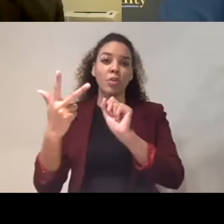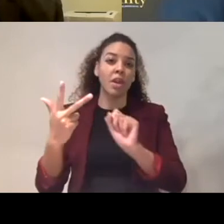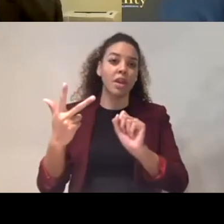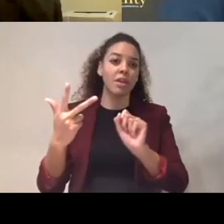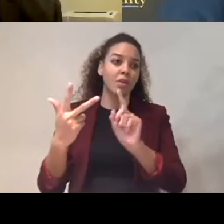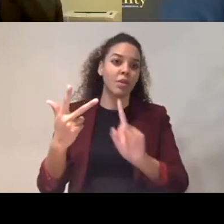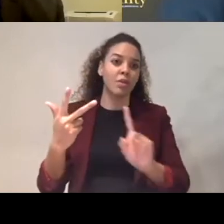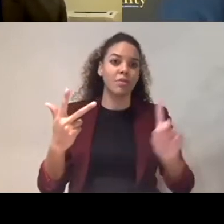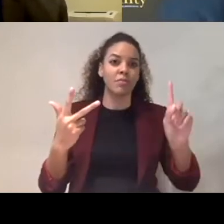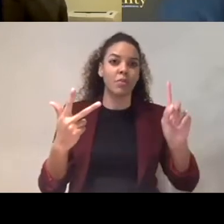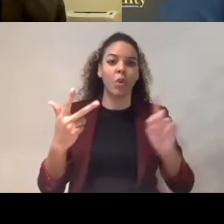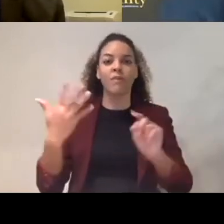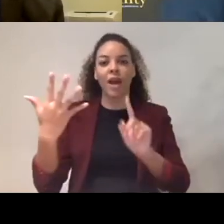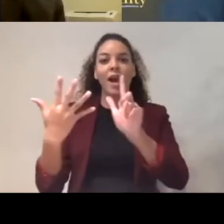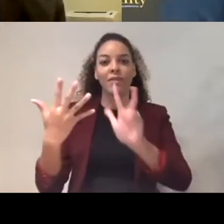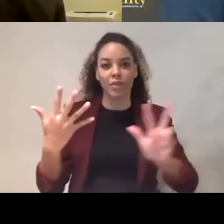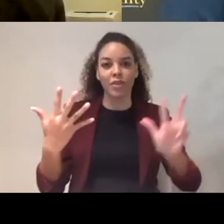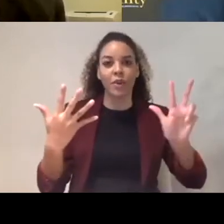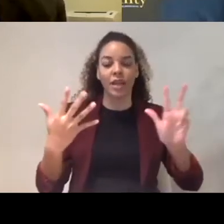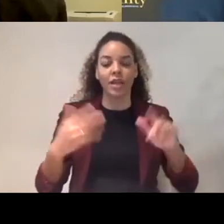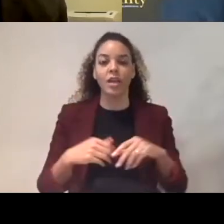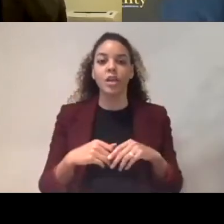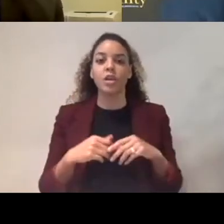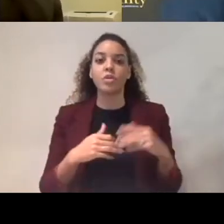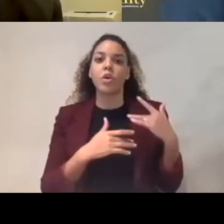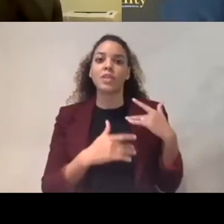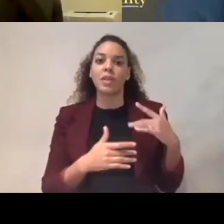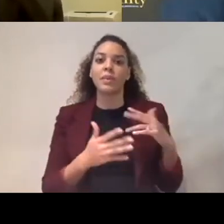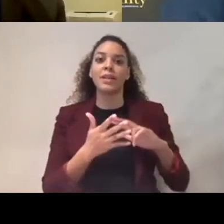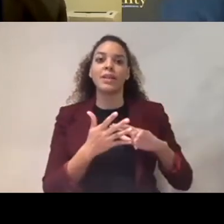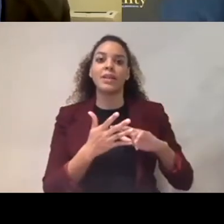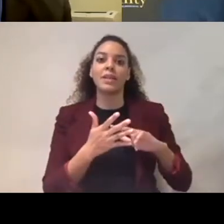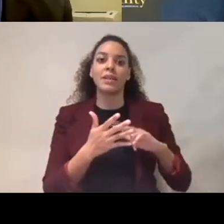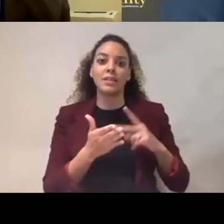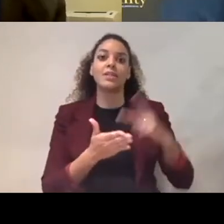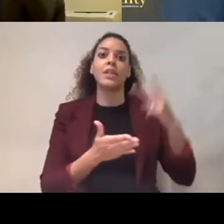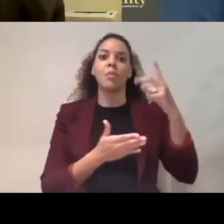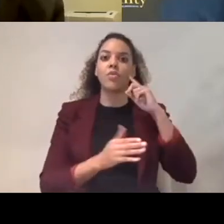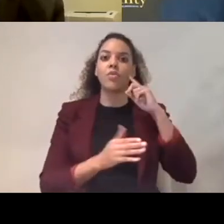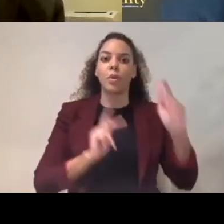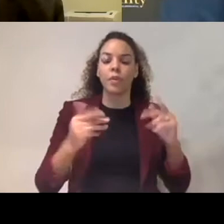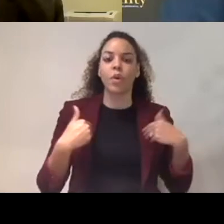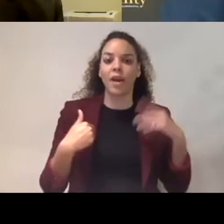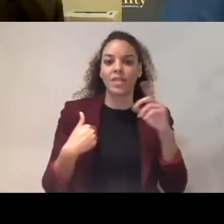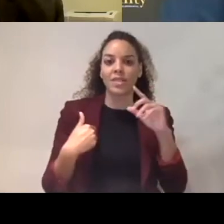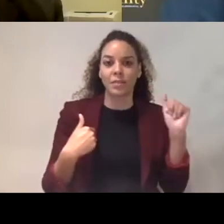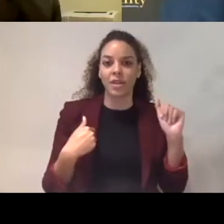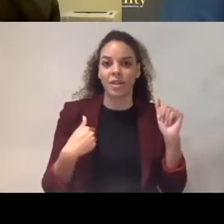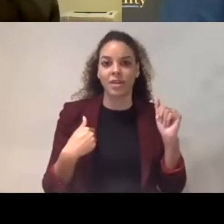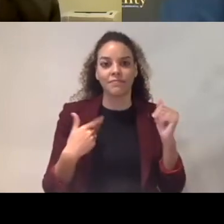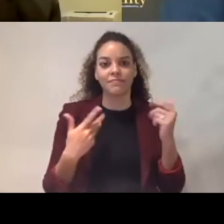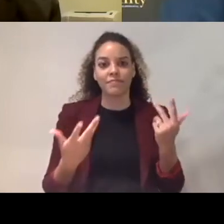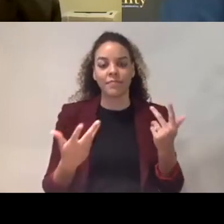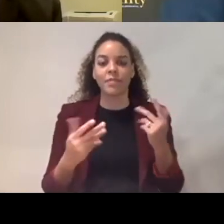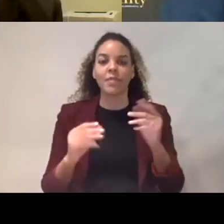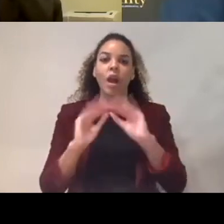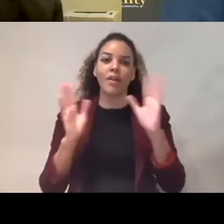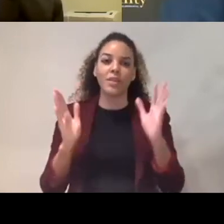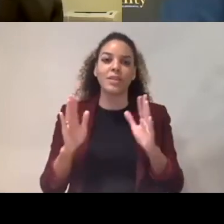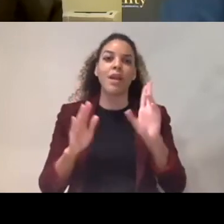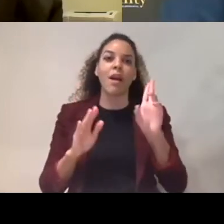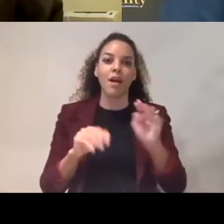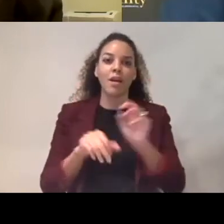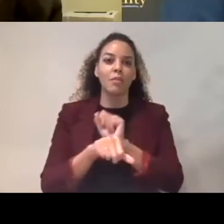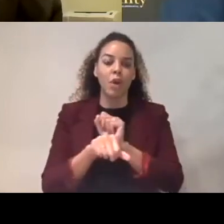unemployment rate for people with disabilities is typically double the general unemployment rate. And as you can guess, as unemployment has been going up because of the pandemic, it's going